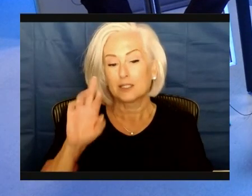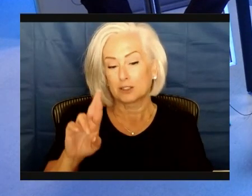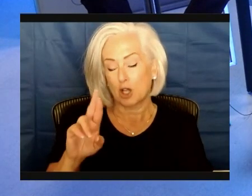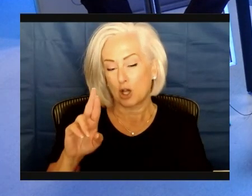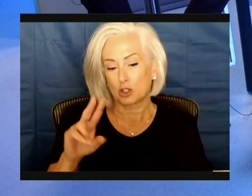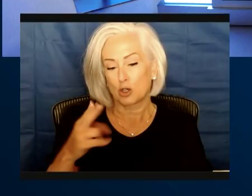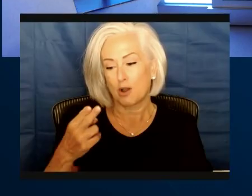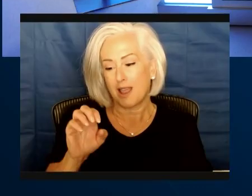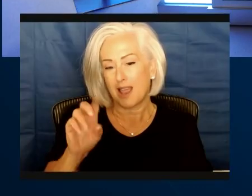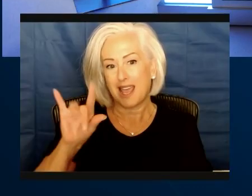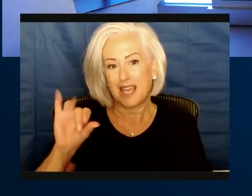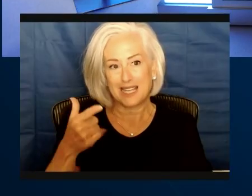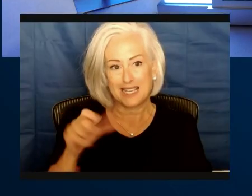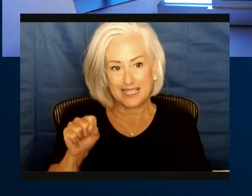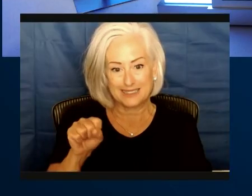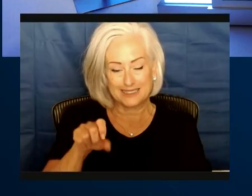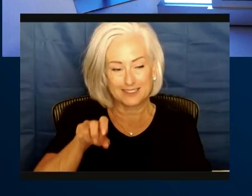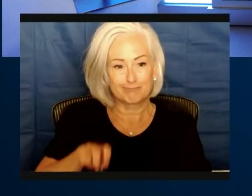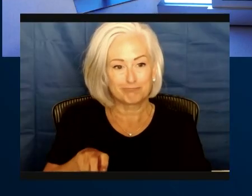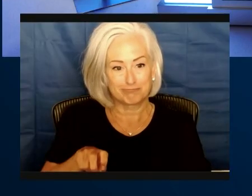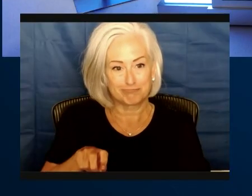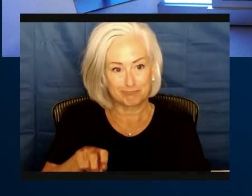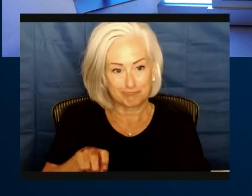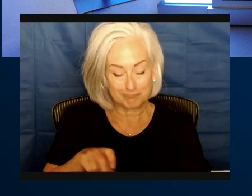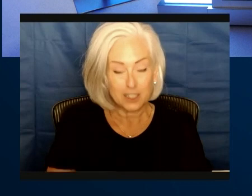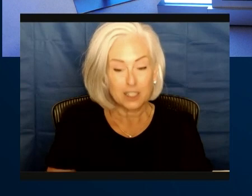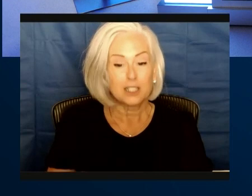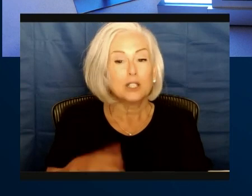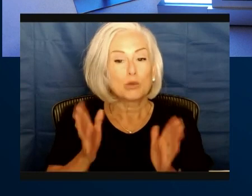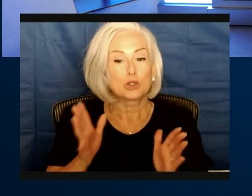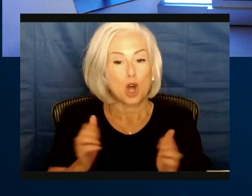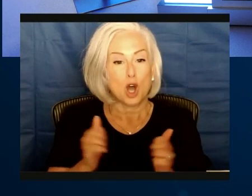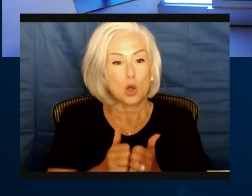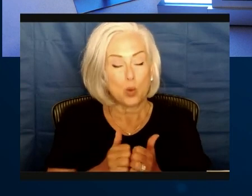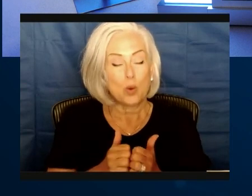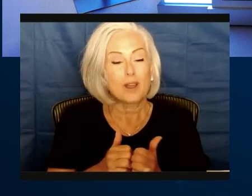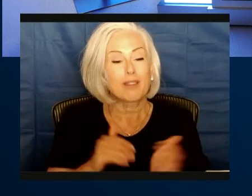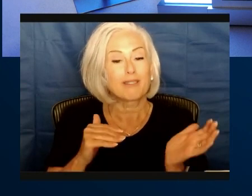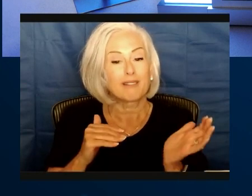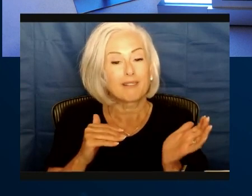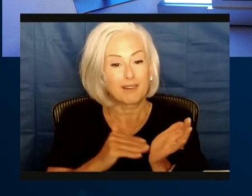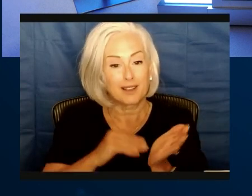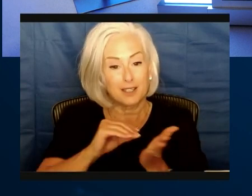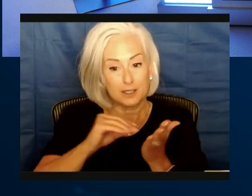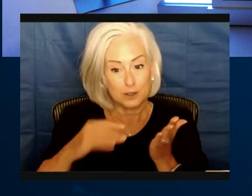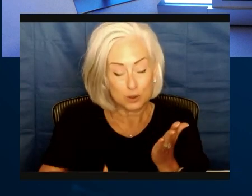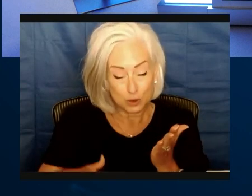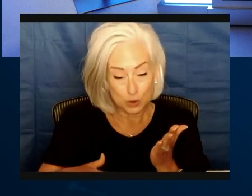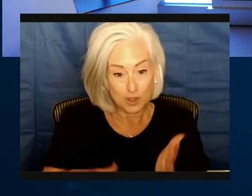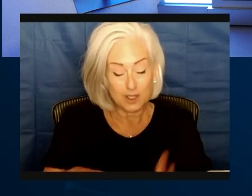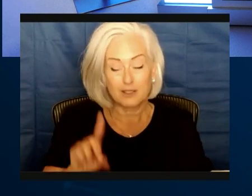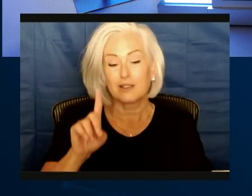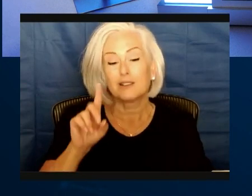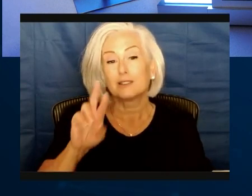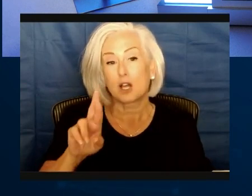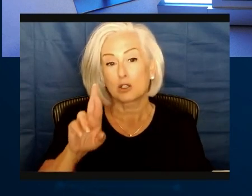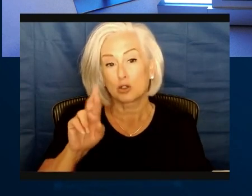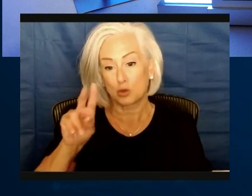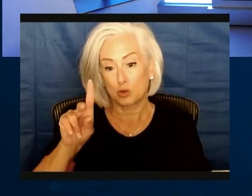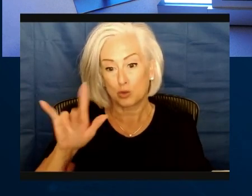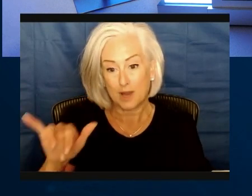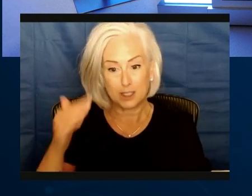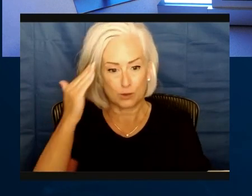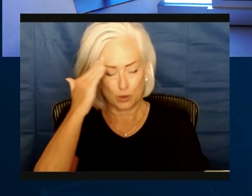Plus, we're going to talk with a medical student, Ravali Reddy, whose research explains why trauma surgeons are in such demand. And you'll